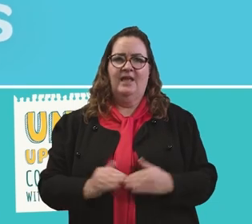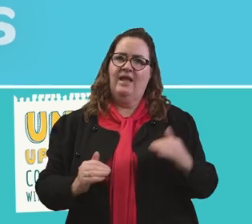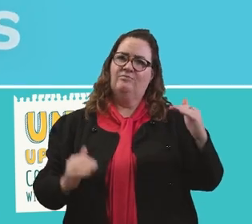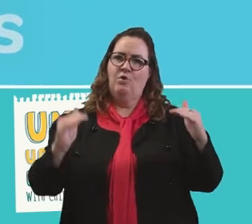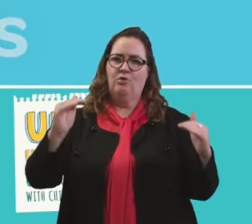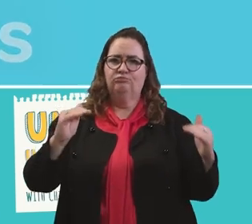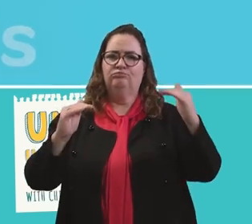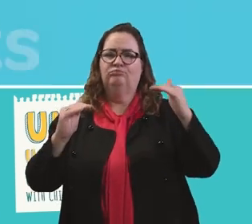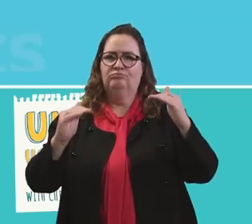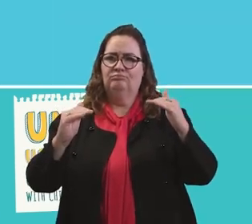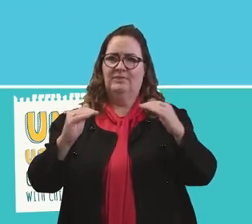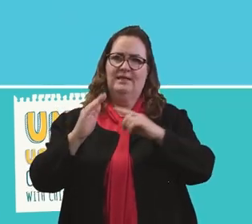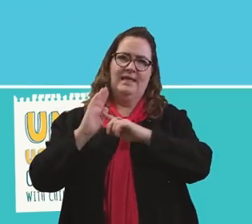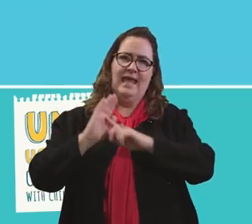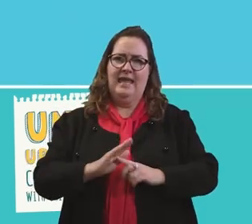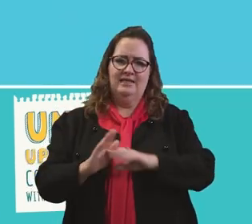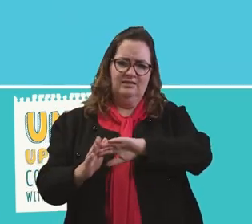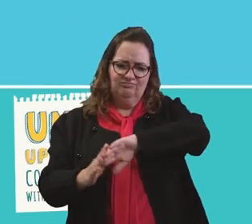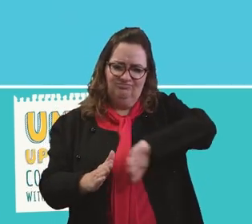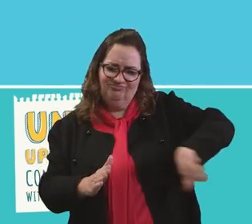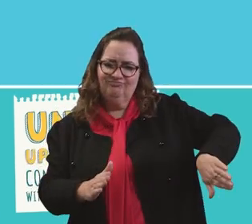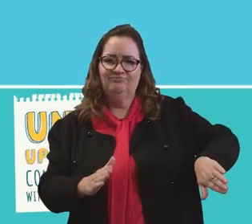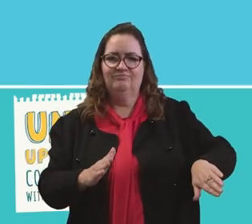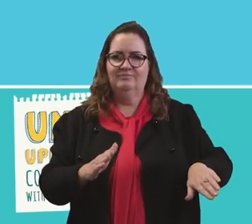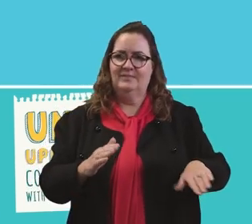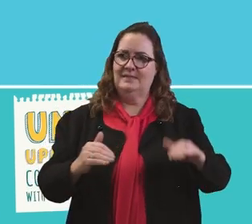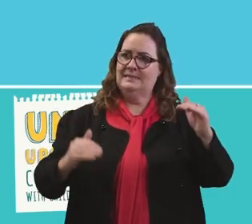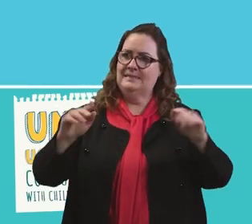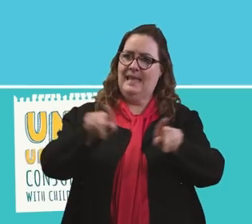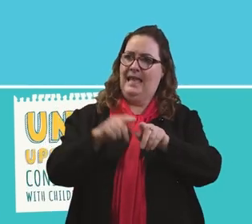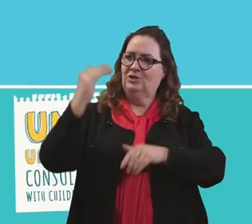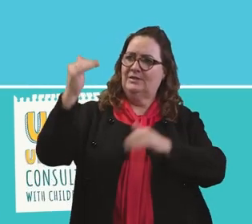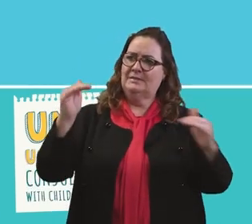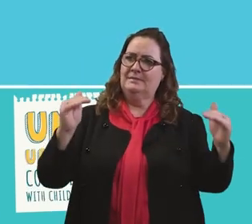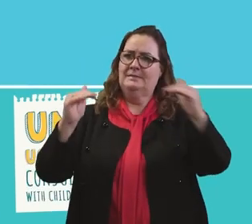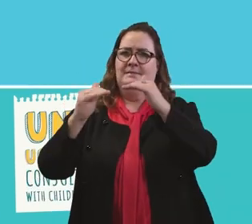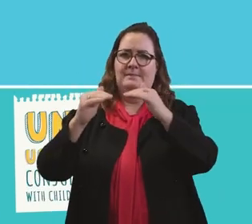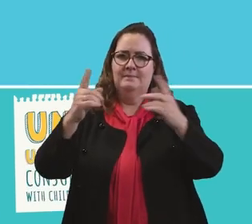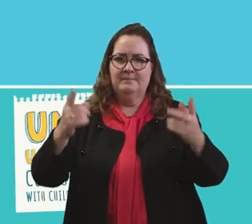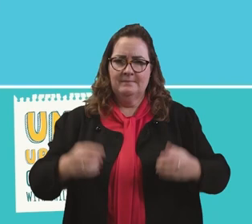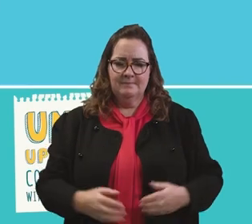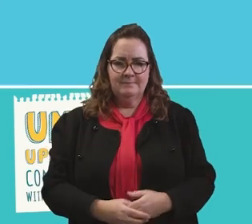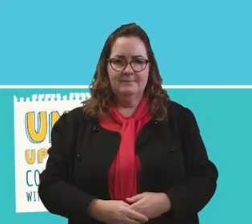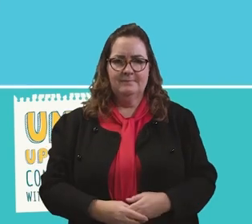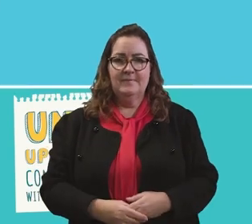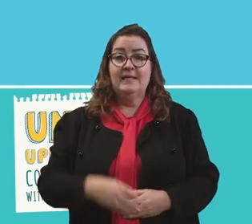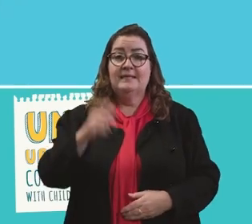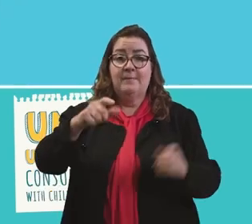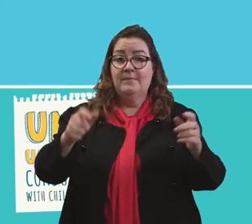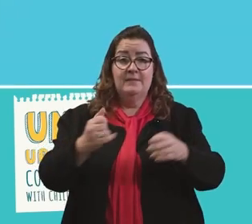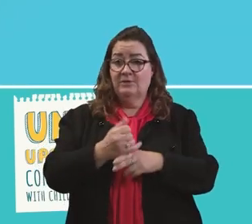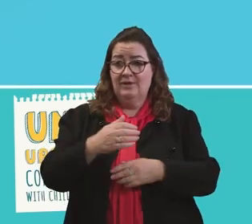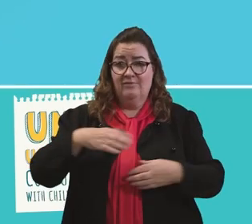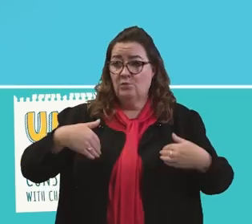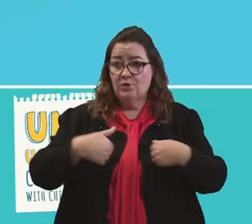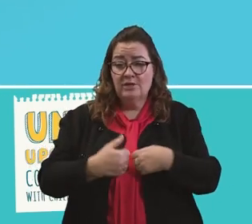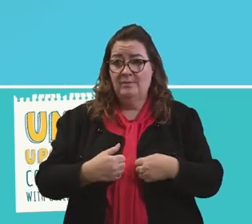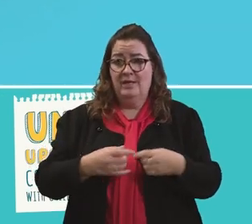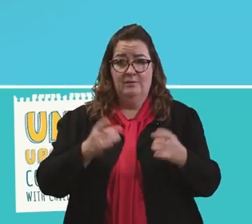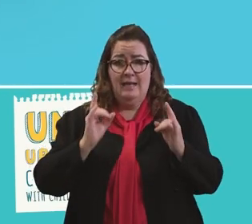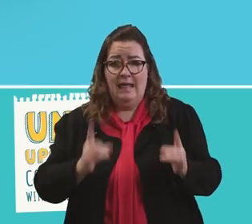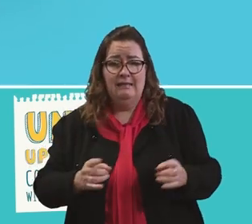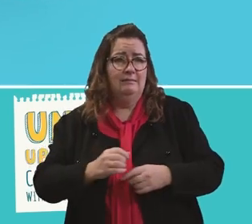as adults. That people in the future don't have to worry about things like cancer and sickness. Health